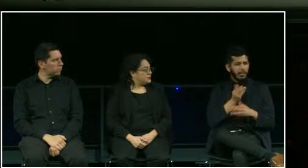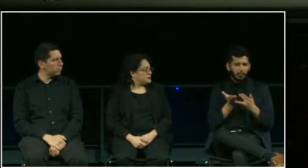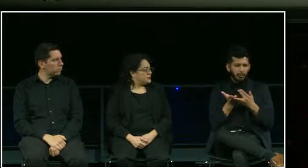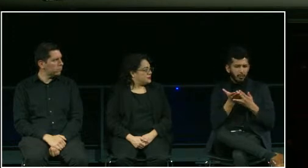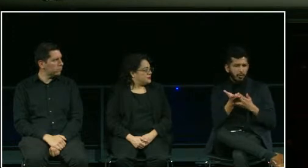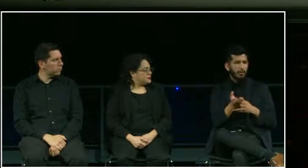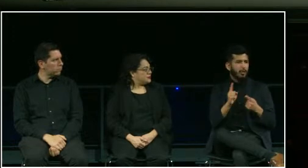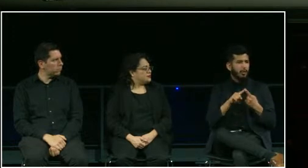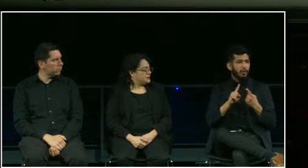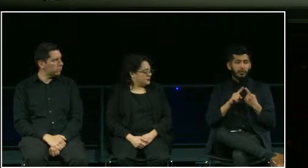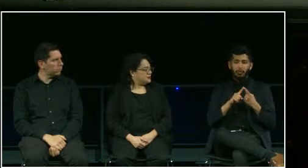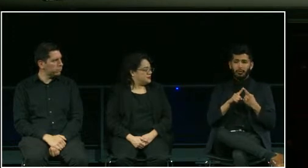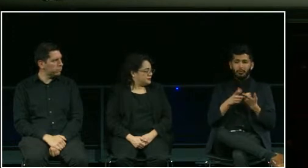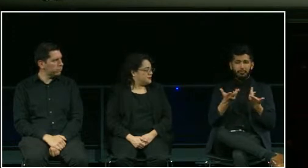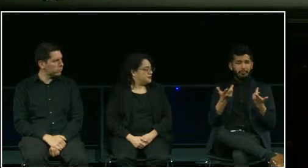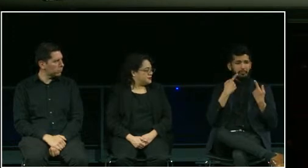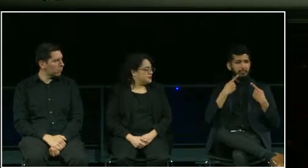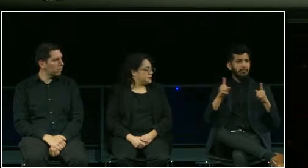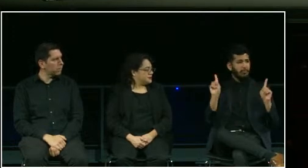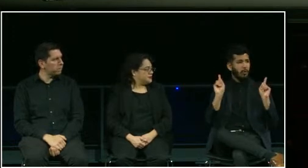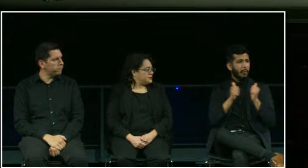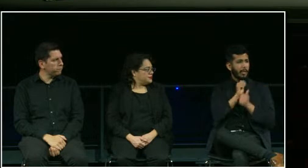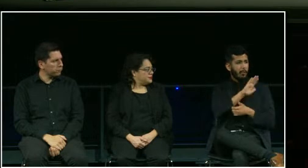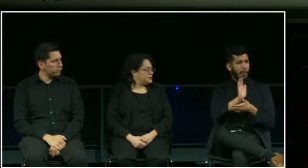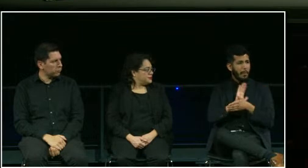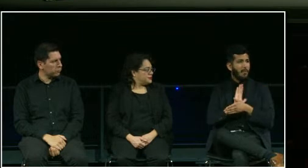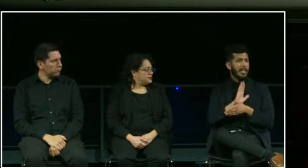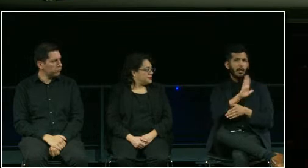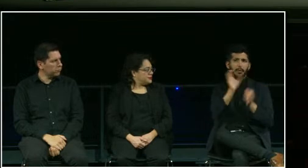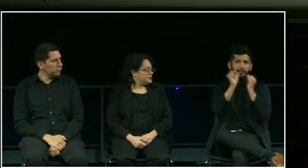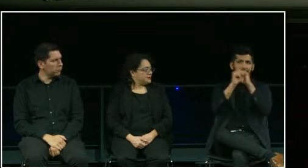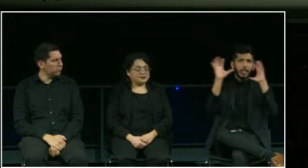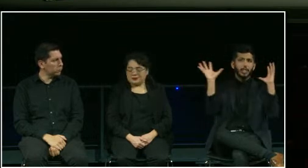get this your particular vision?